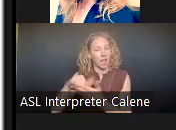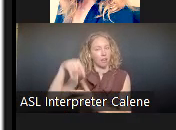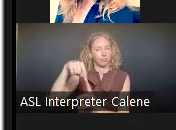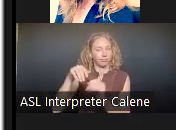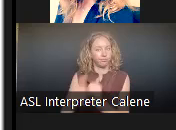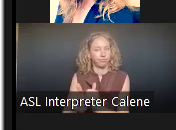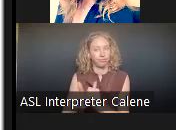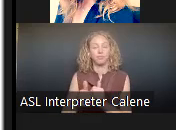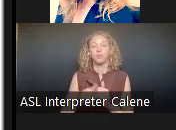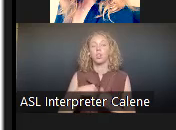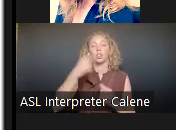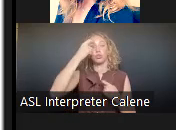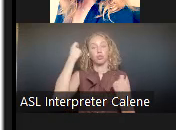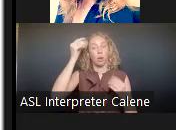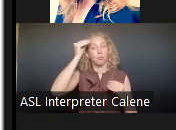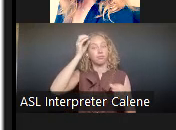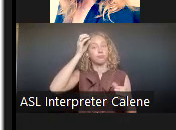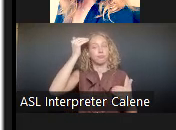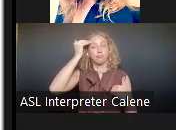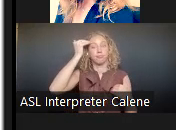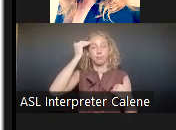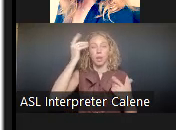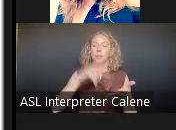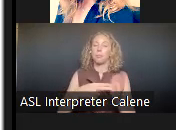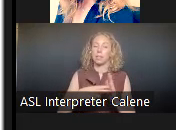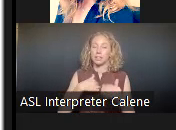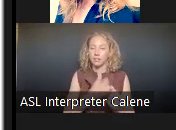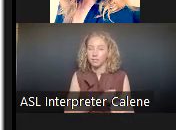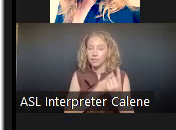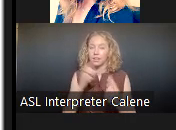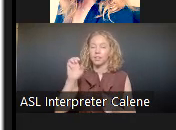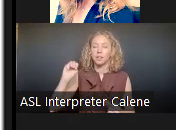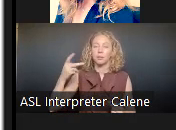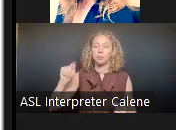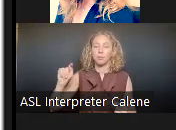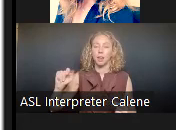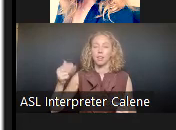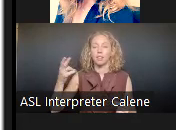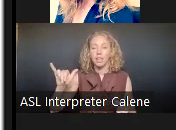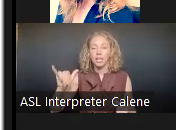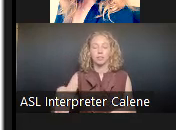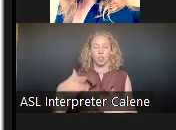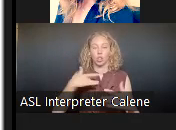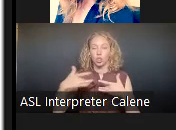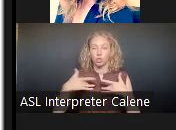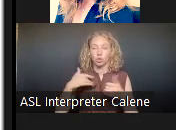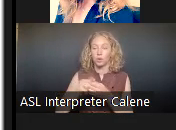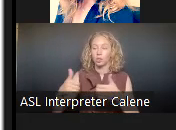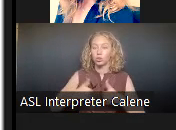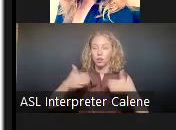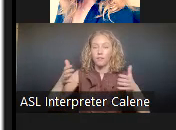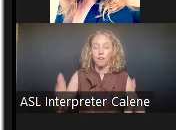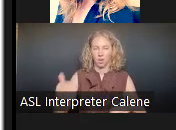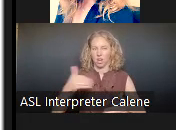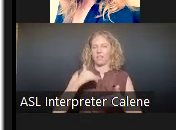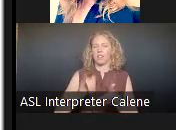Being trauma informed means you're approaching it with empathy and concern for the survivor, and keeping that trauma informed